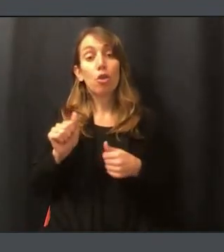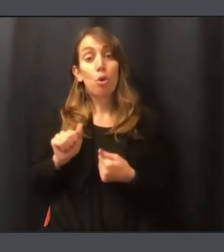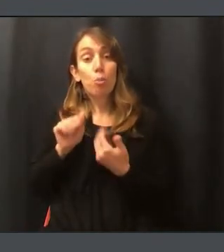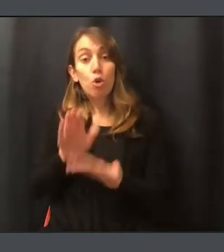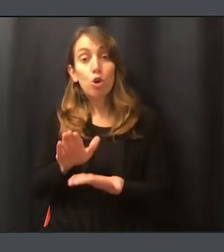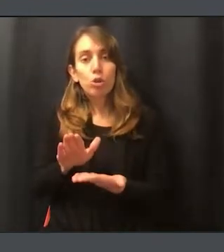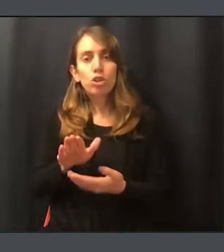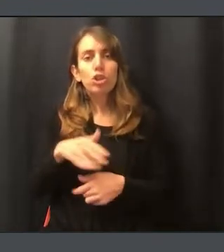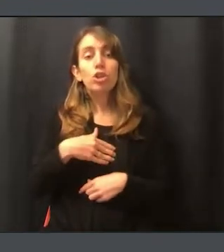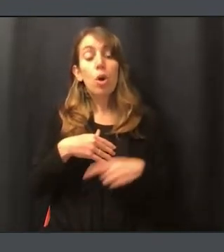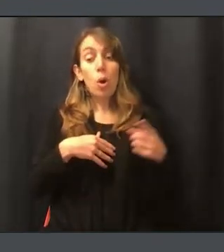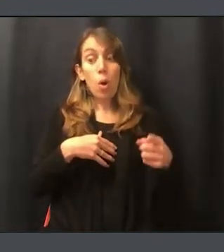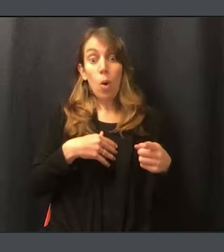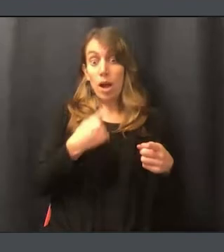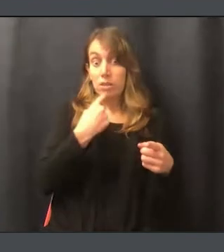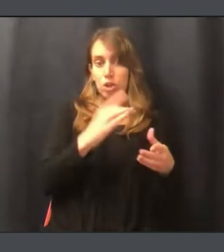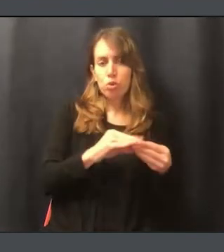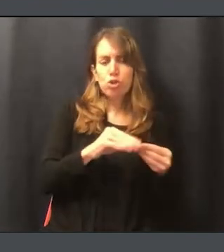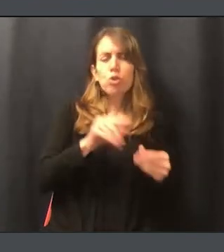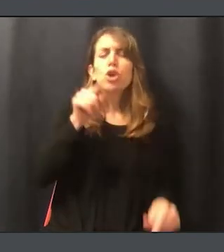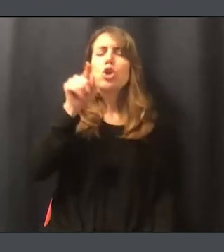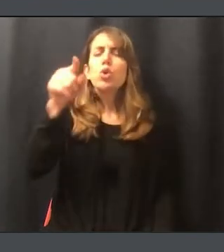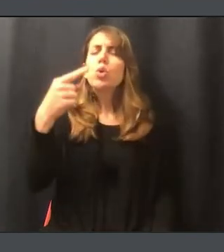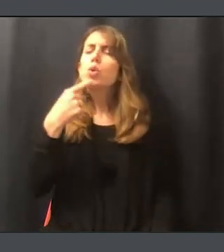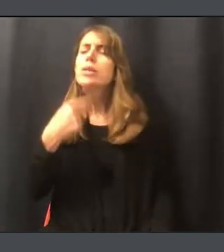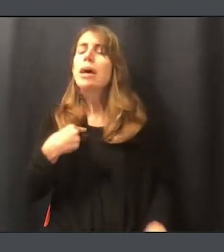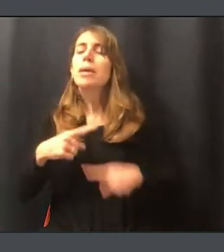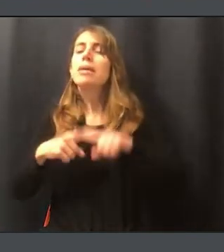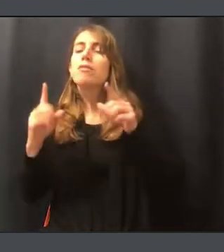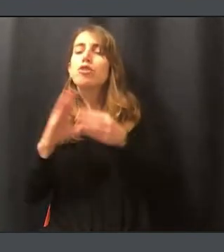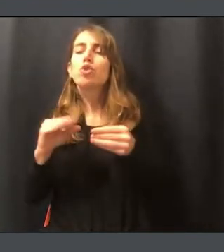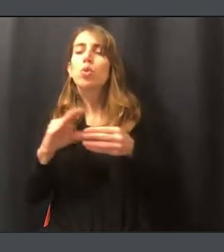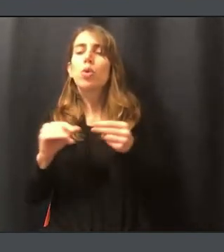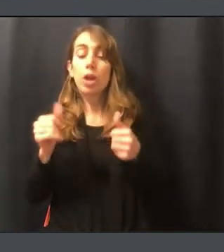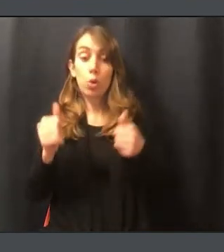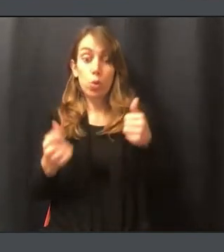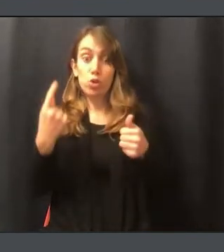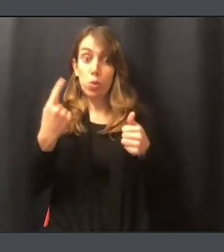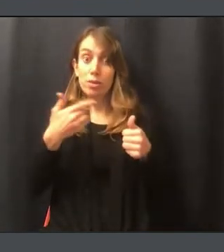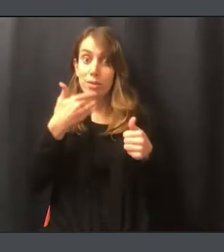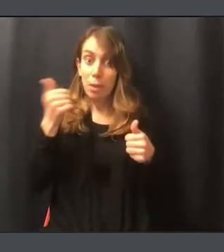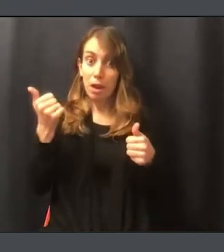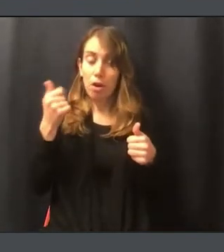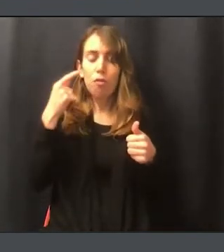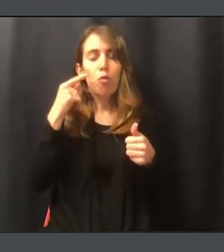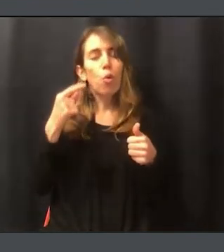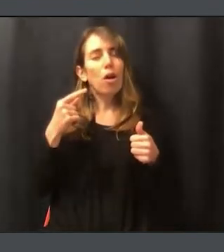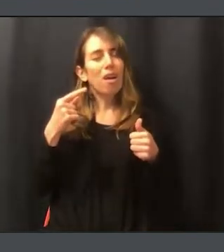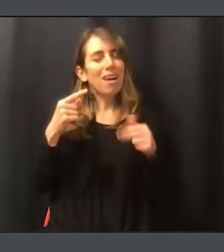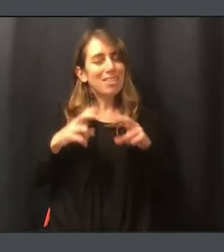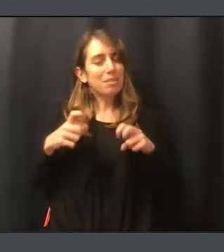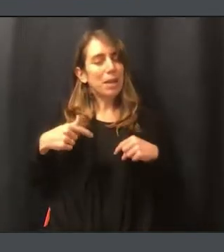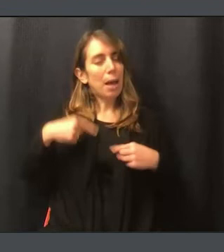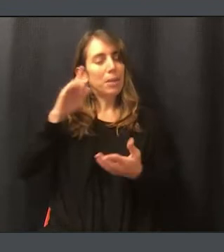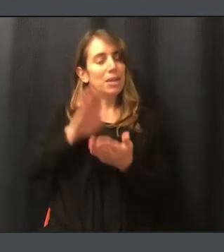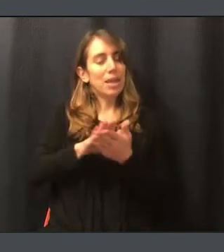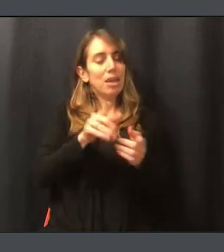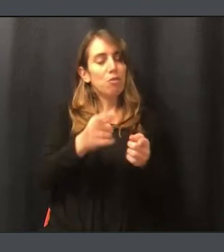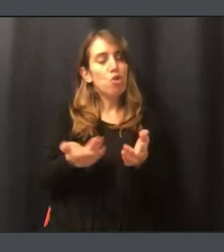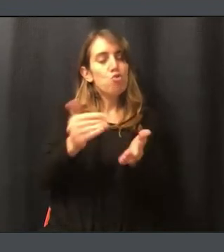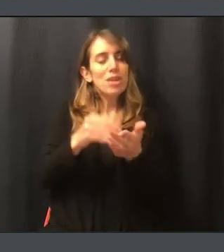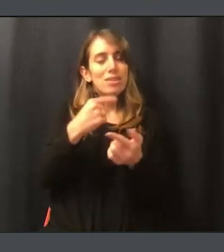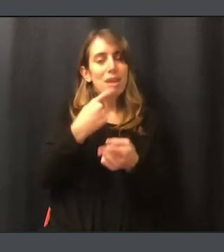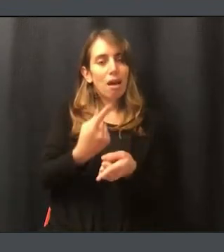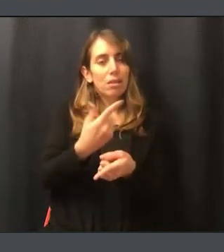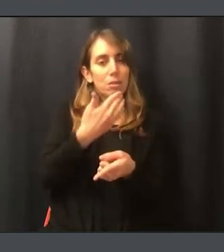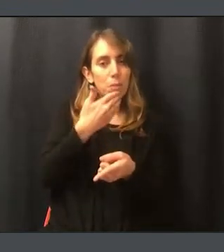you a different story. Which one's better? I feel for assessment, retell's better. If you're trying to teach kids narrative skills in